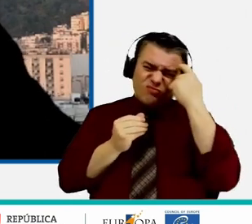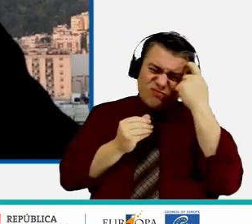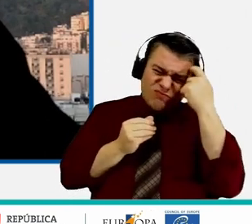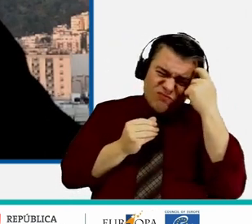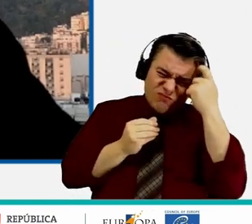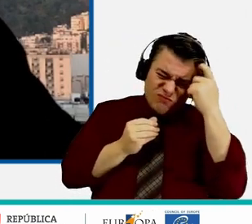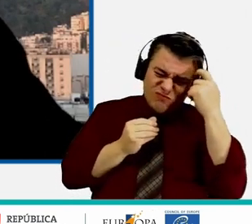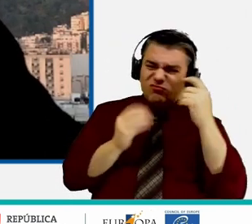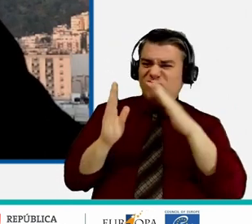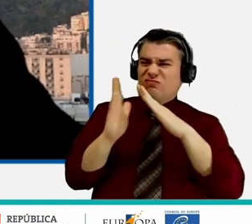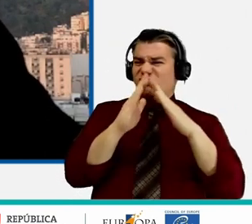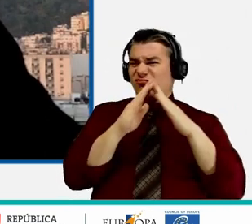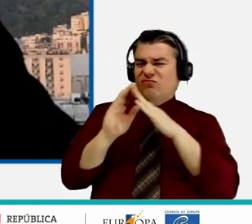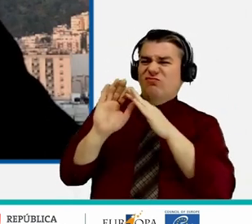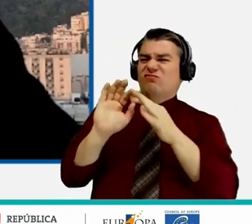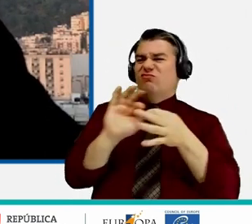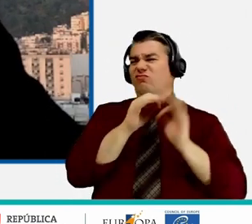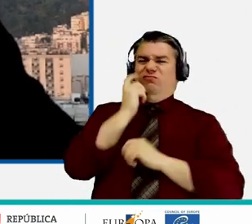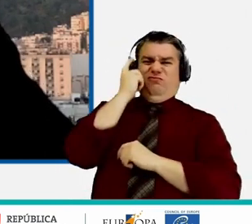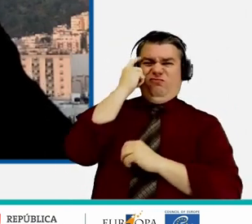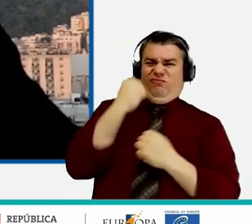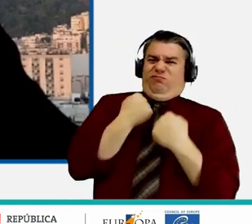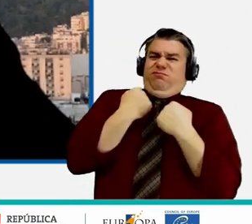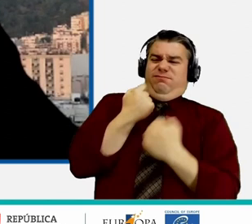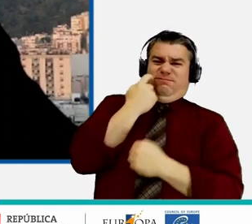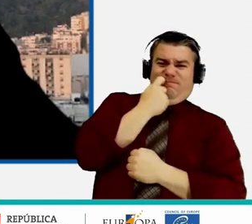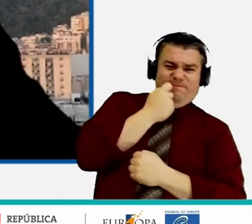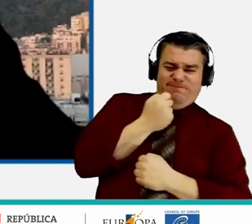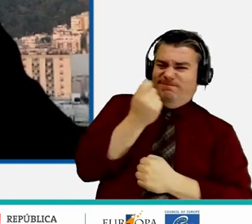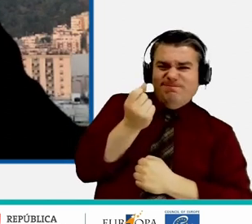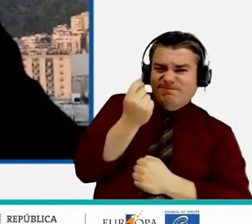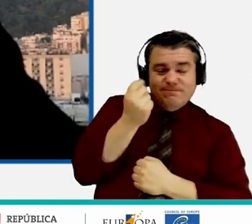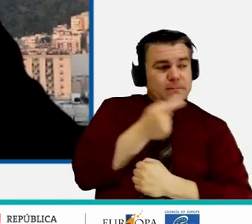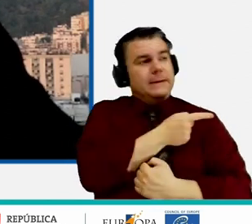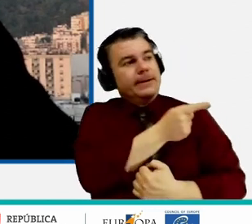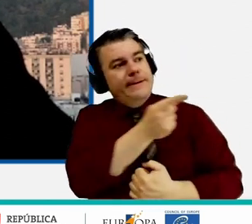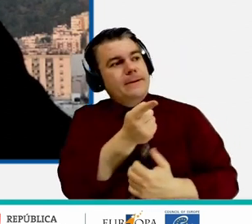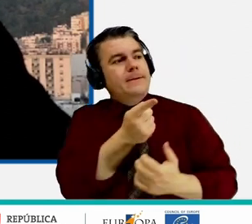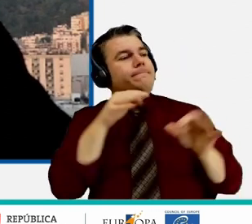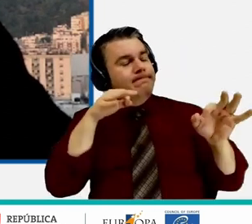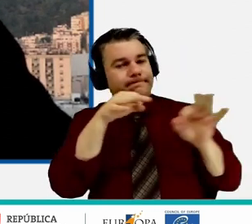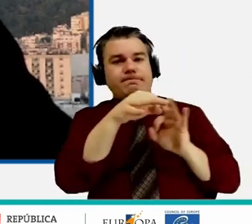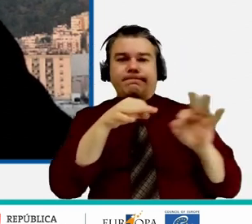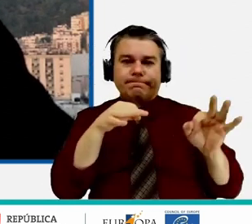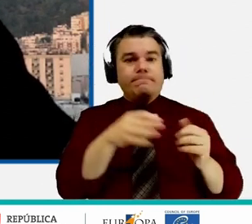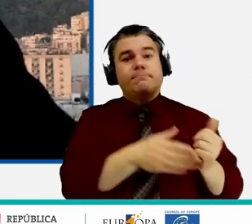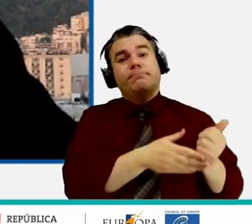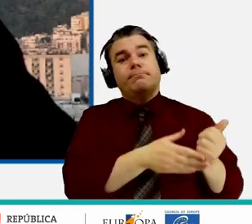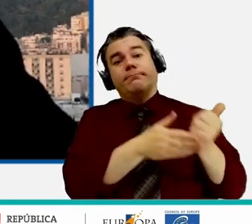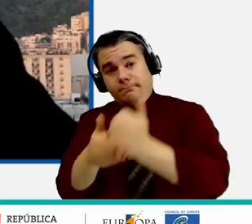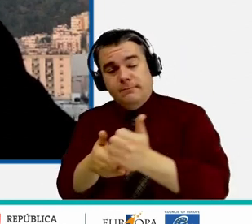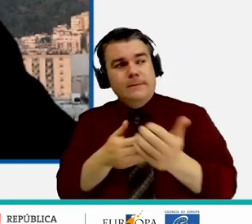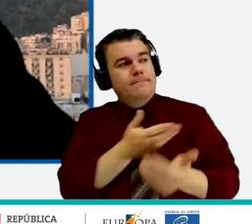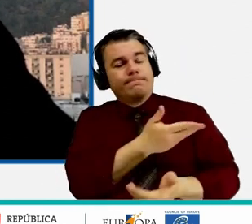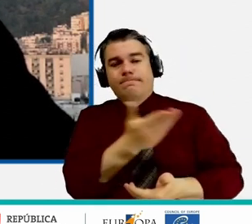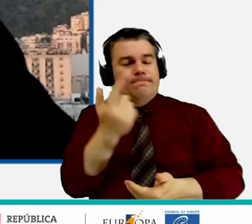urban infrastructure. So they lack of innovative financial instruments that could help cities and be available to them. Sometimes the scope